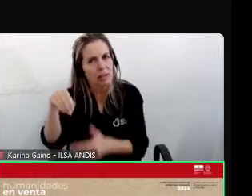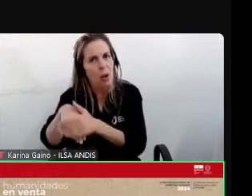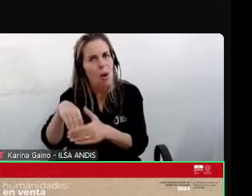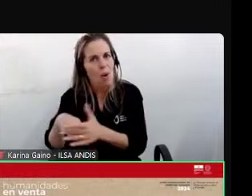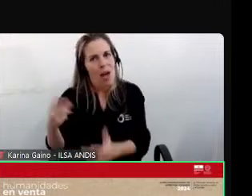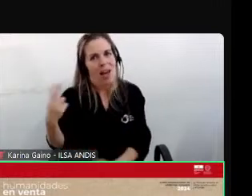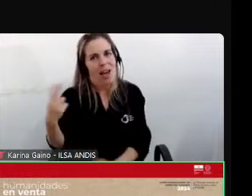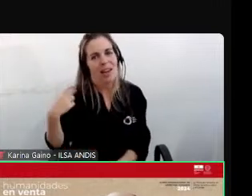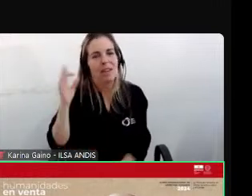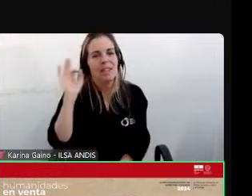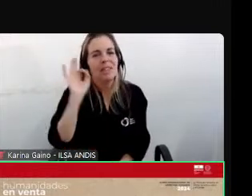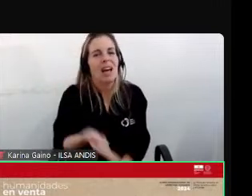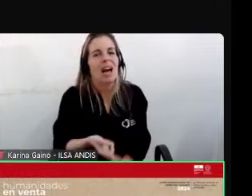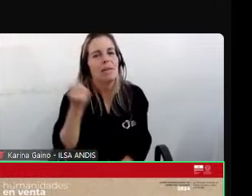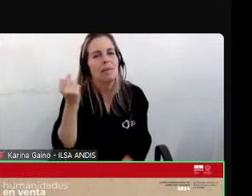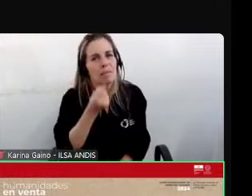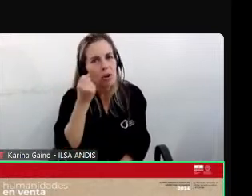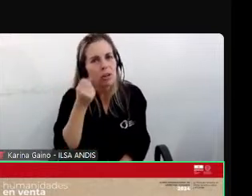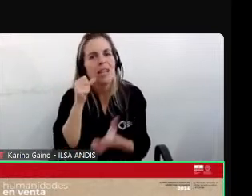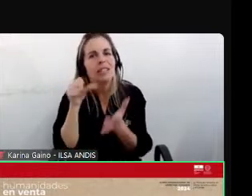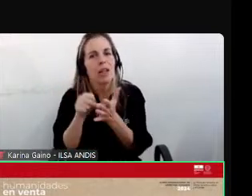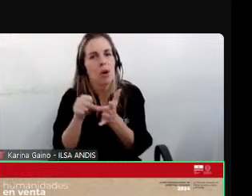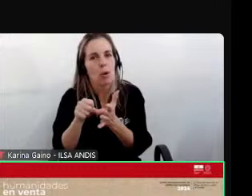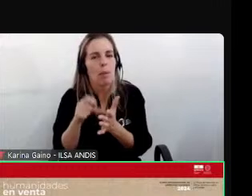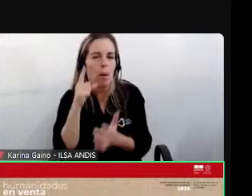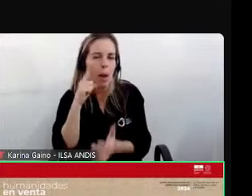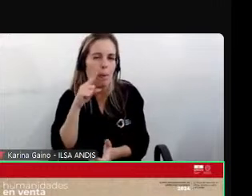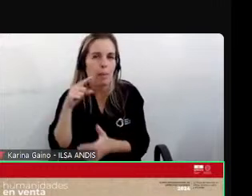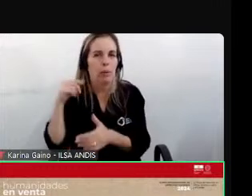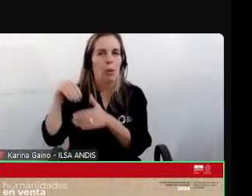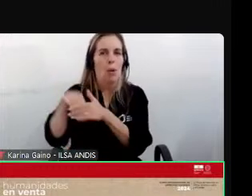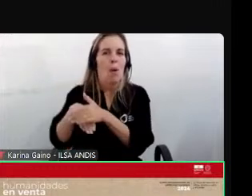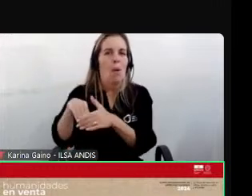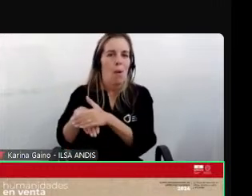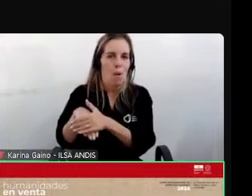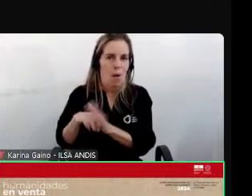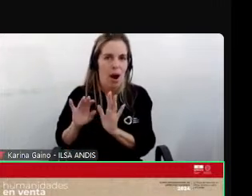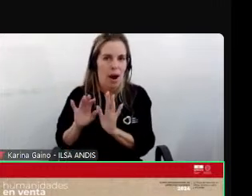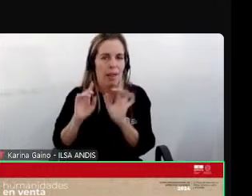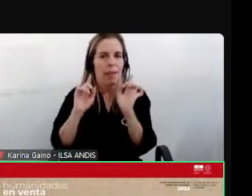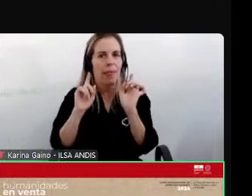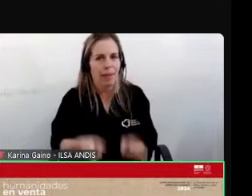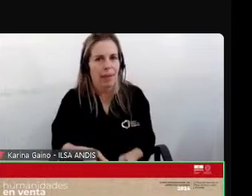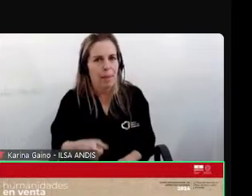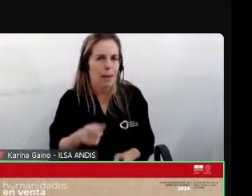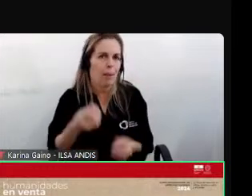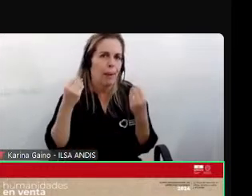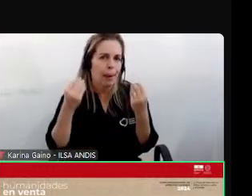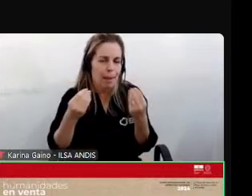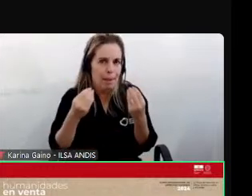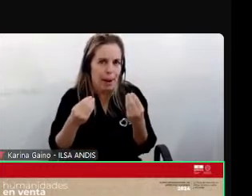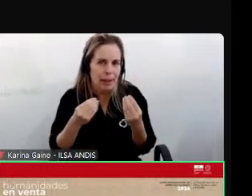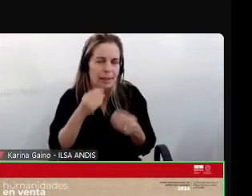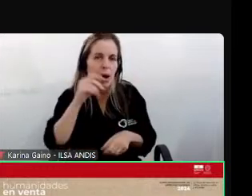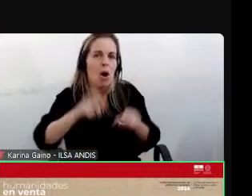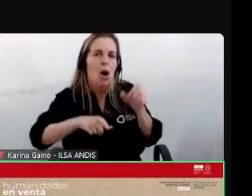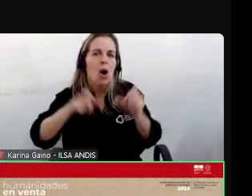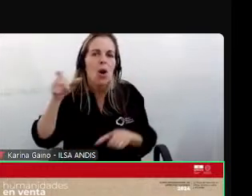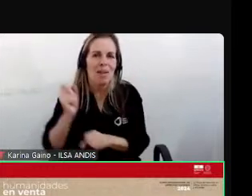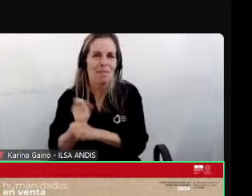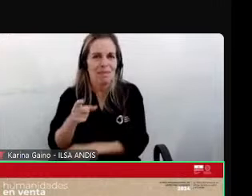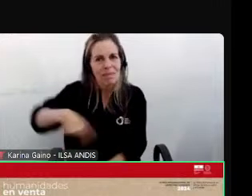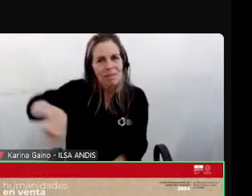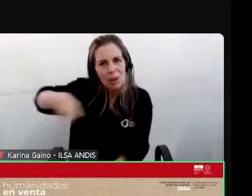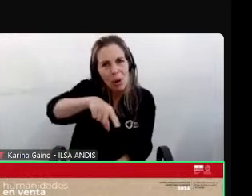retain them. We also see abuse of workers' vulnerability through the denial of rights or privileges or threats